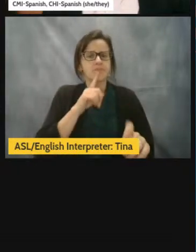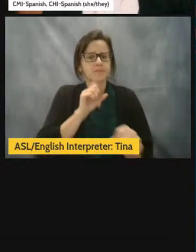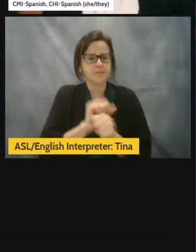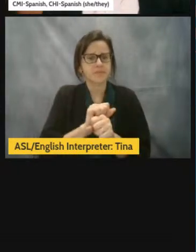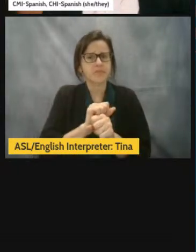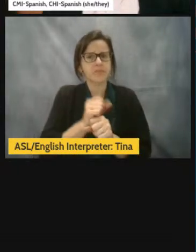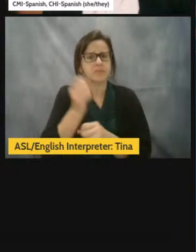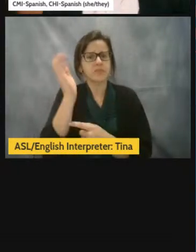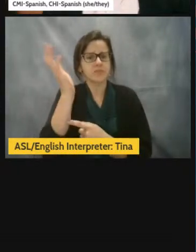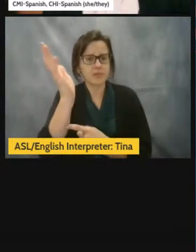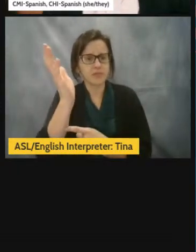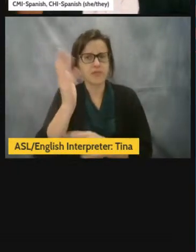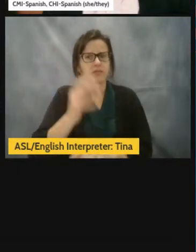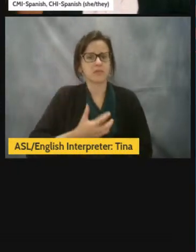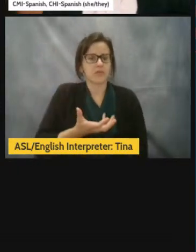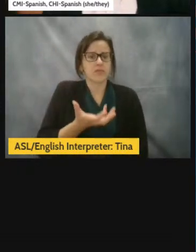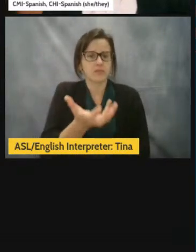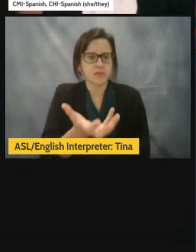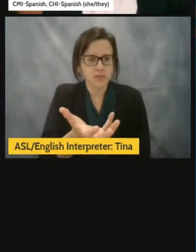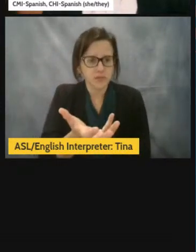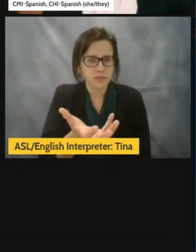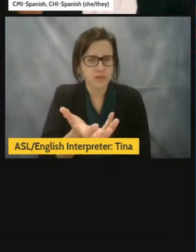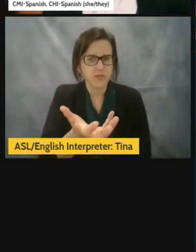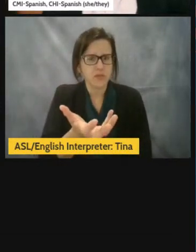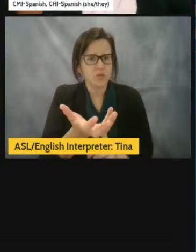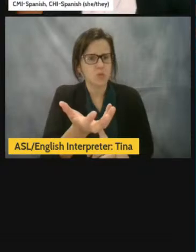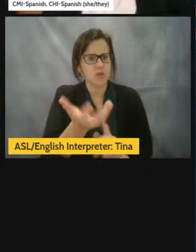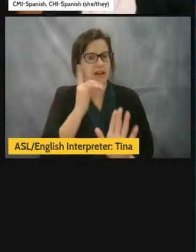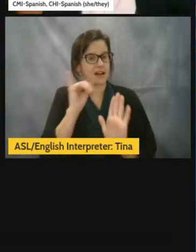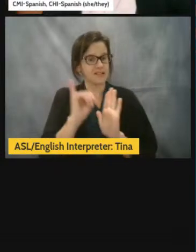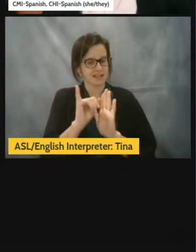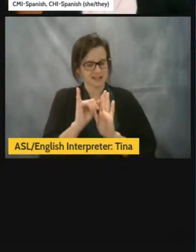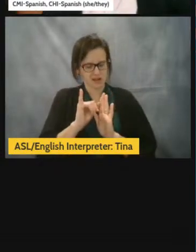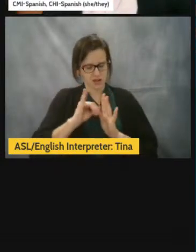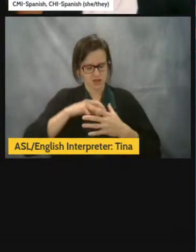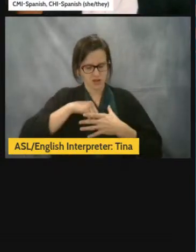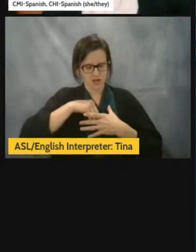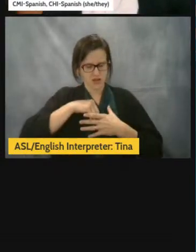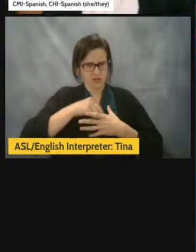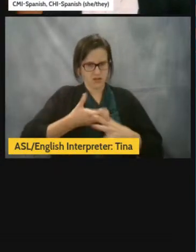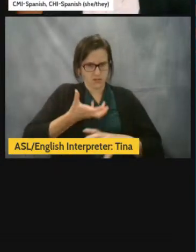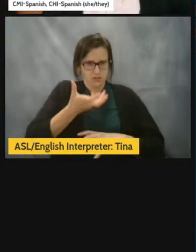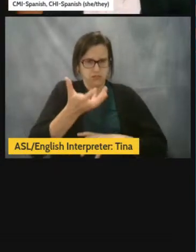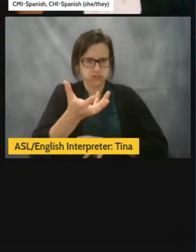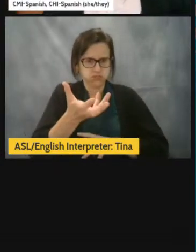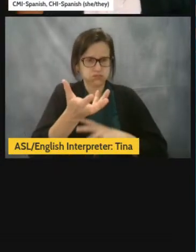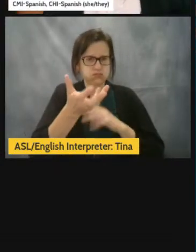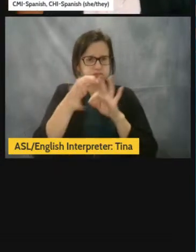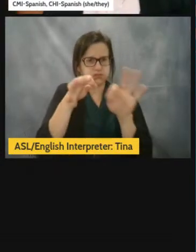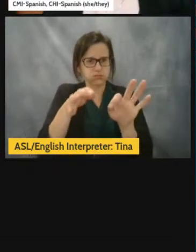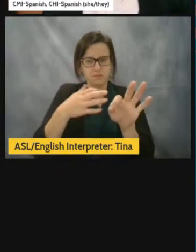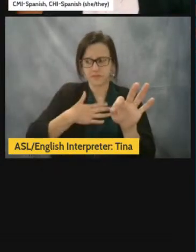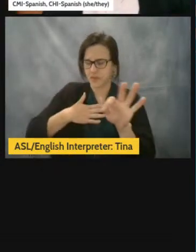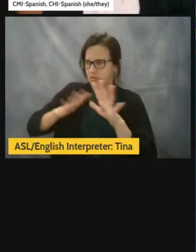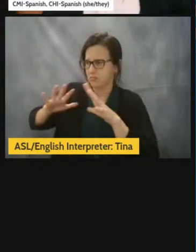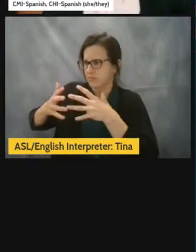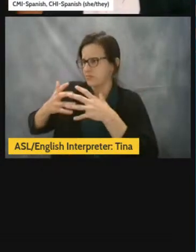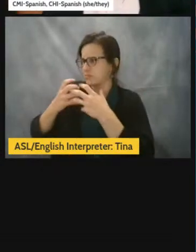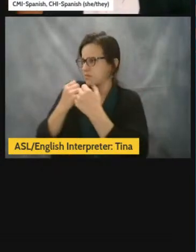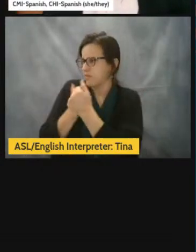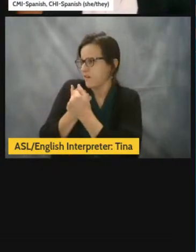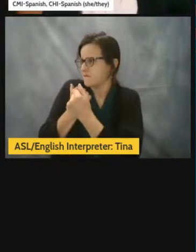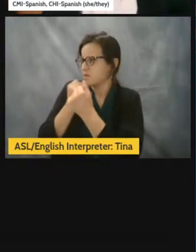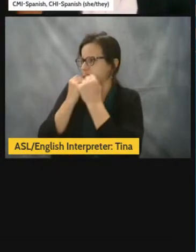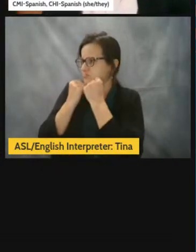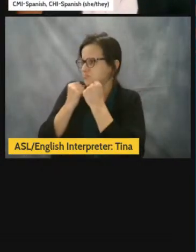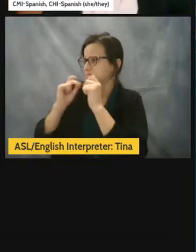on the identities of yourself and people you love and have people telling you that you